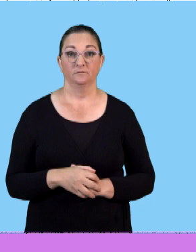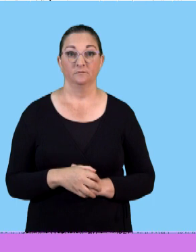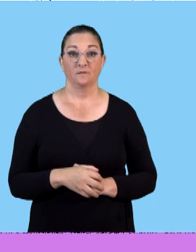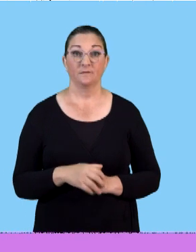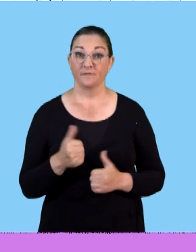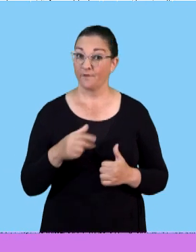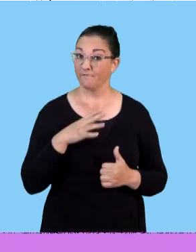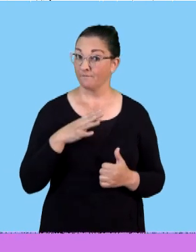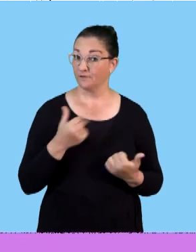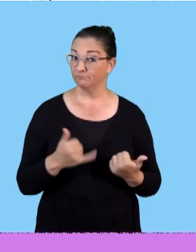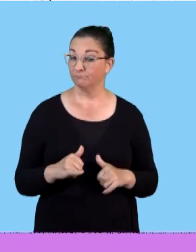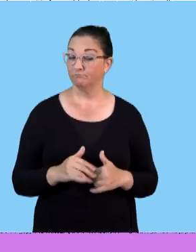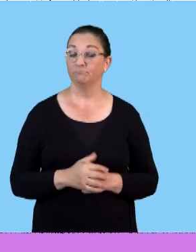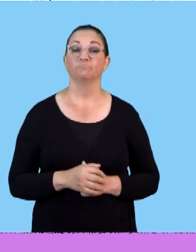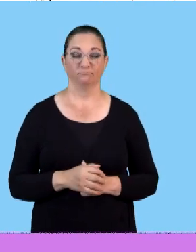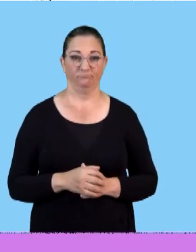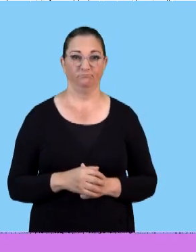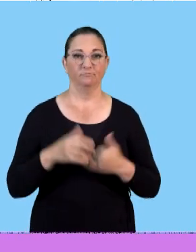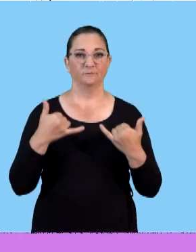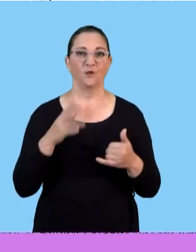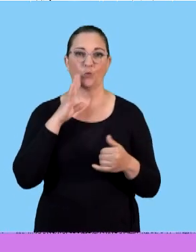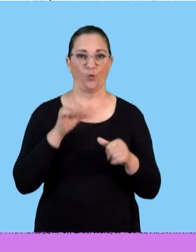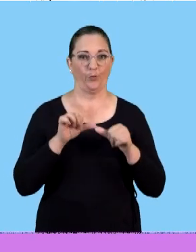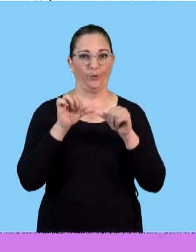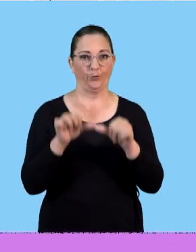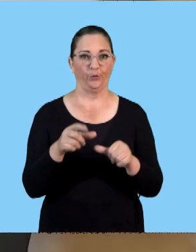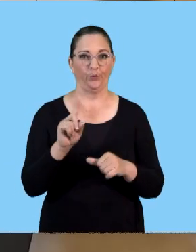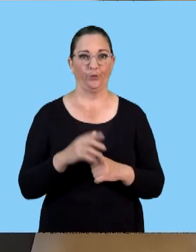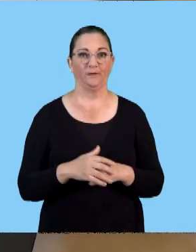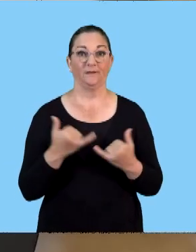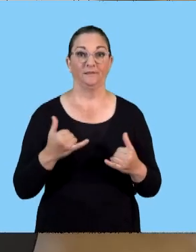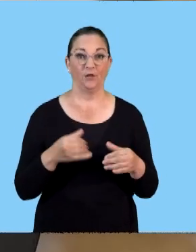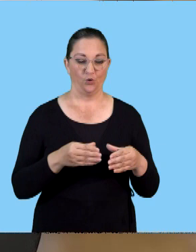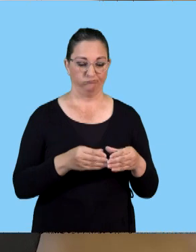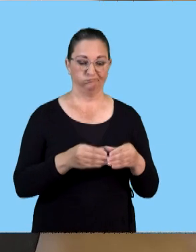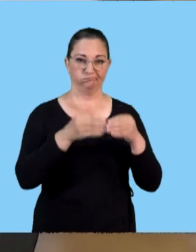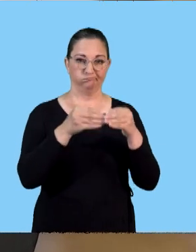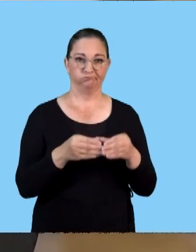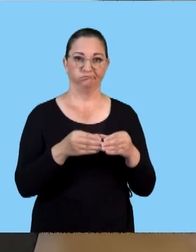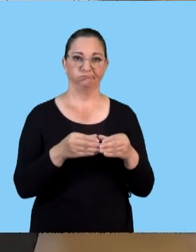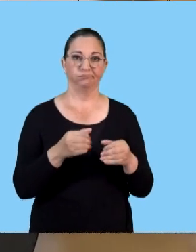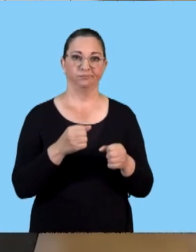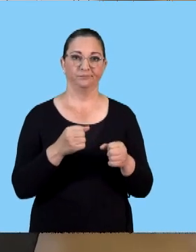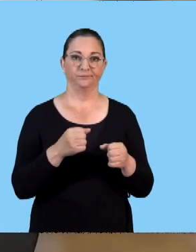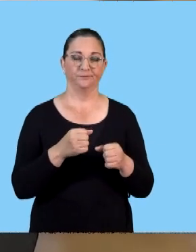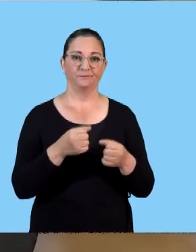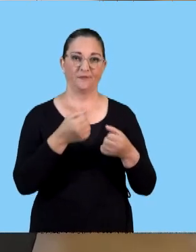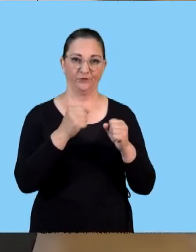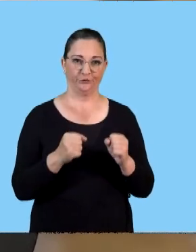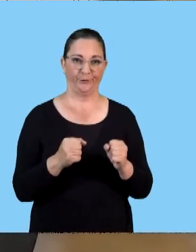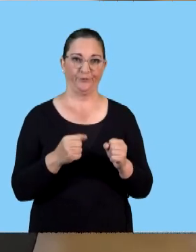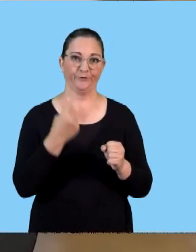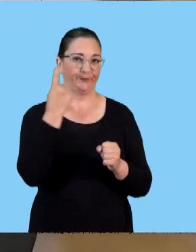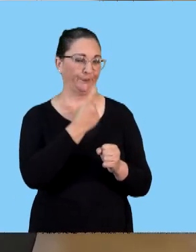cubic centimeters. Guys, are we fine? All right. Now I will continue by working with the rectangular